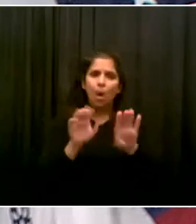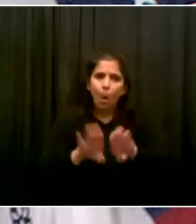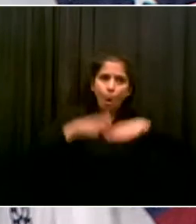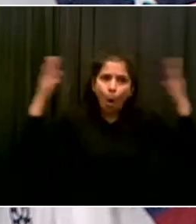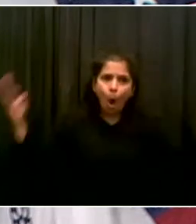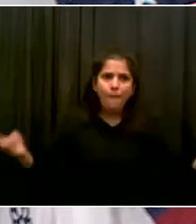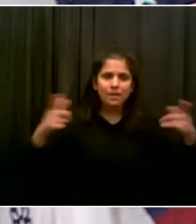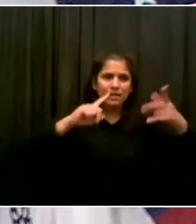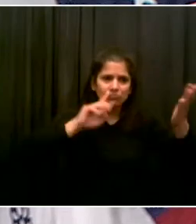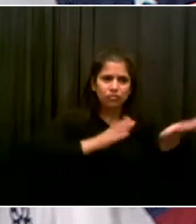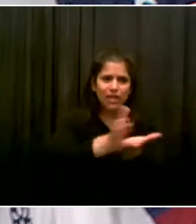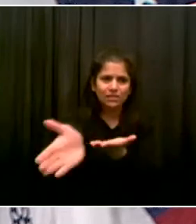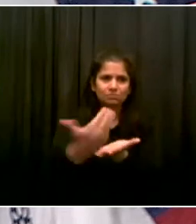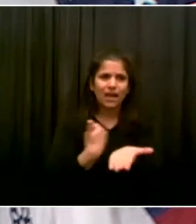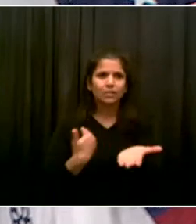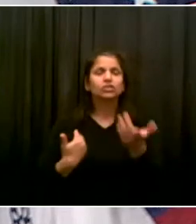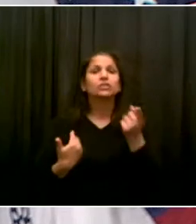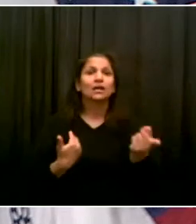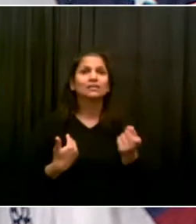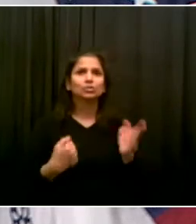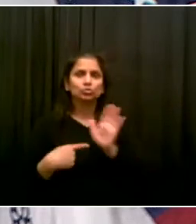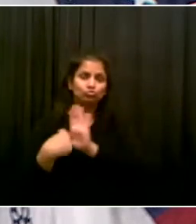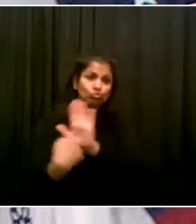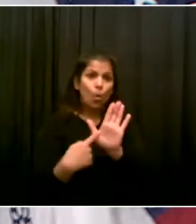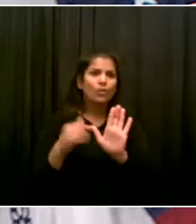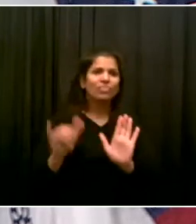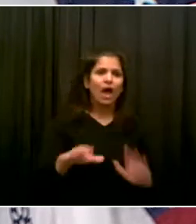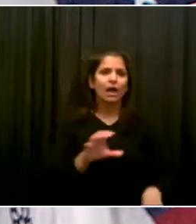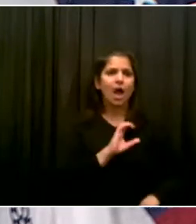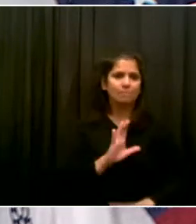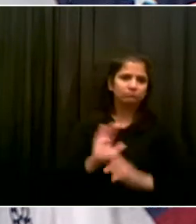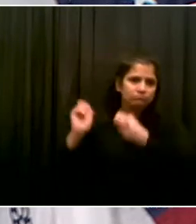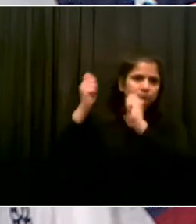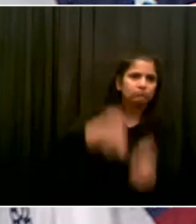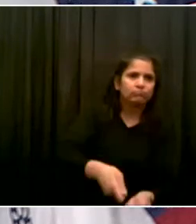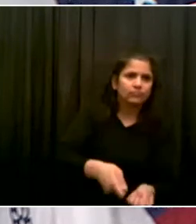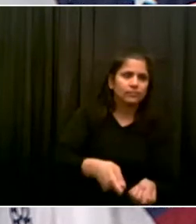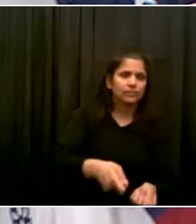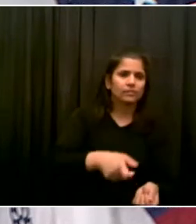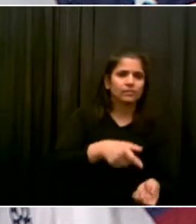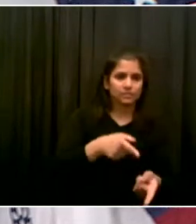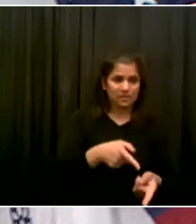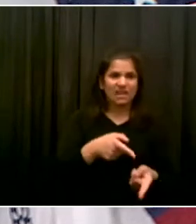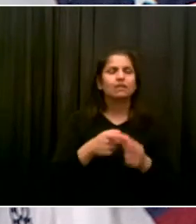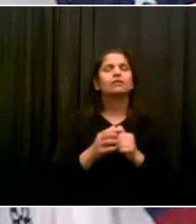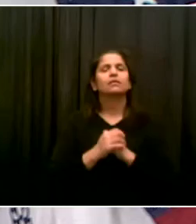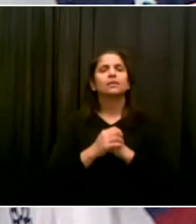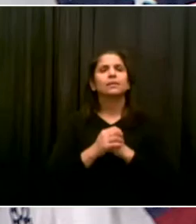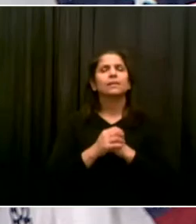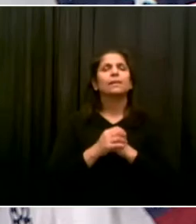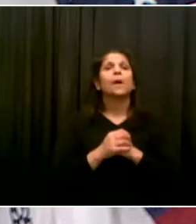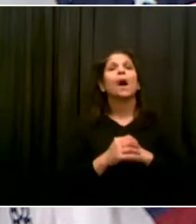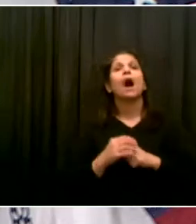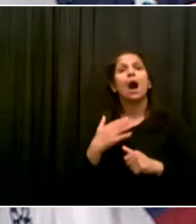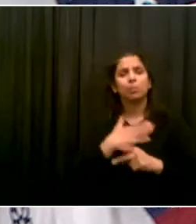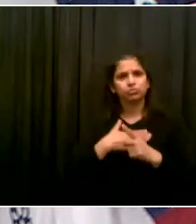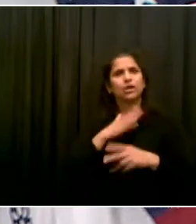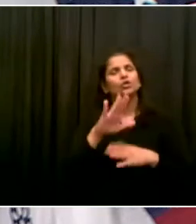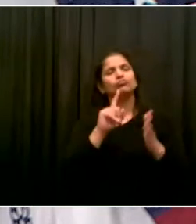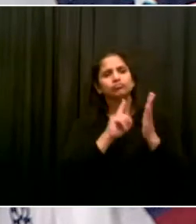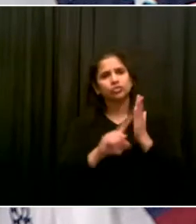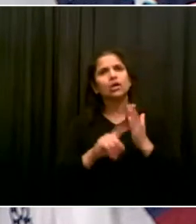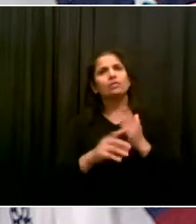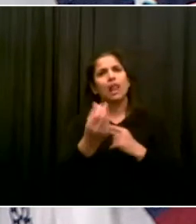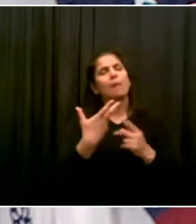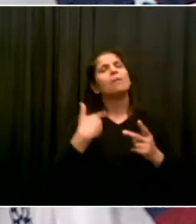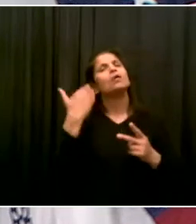Thank you. I'd appreciate, I guess, hearing back from your team on whether that's going to change. The related